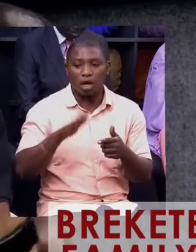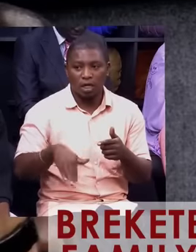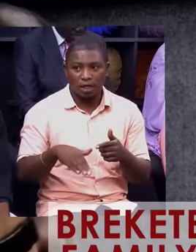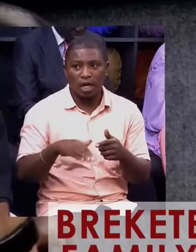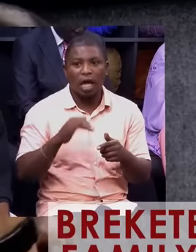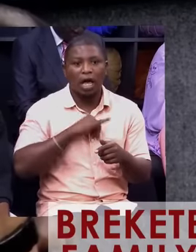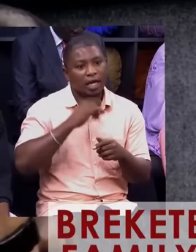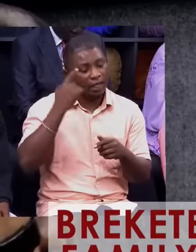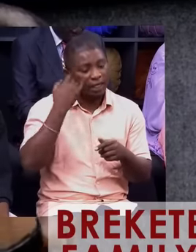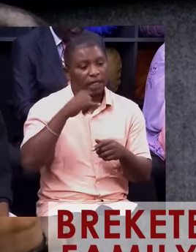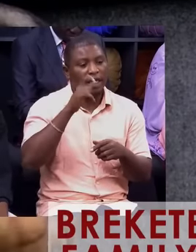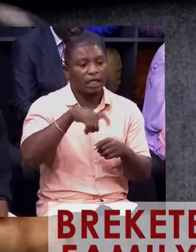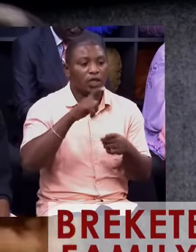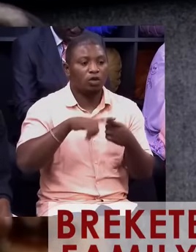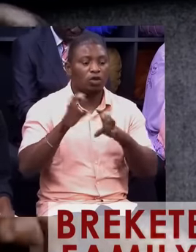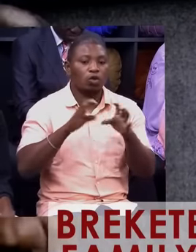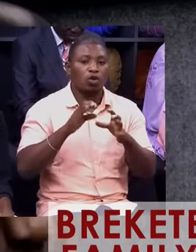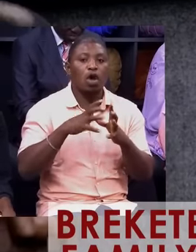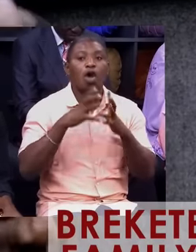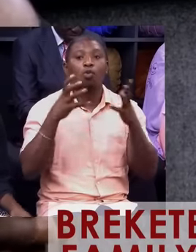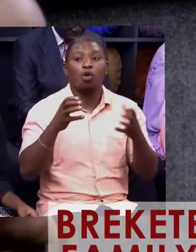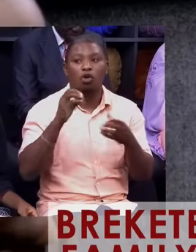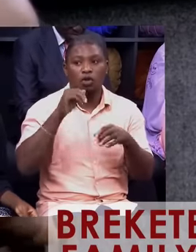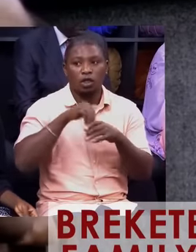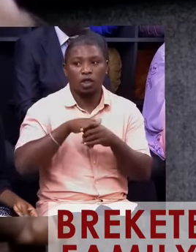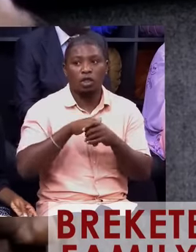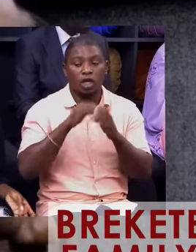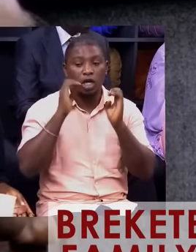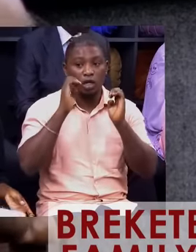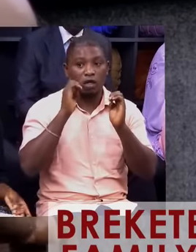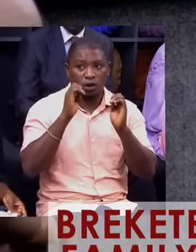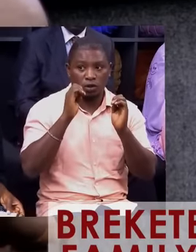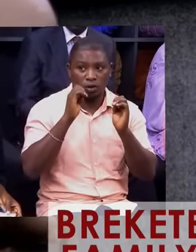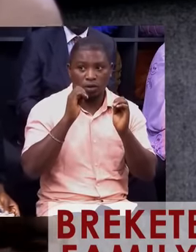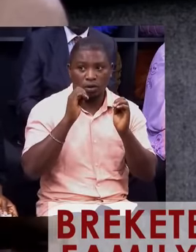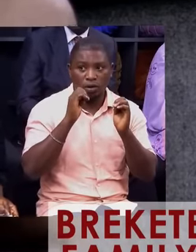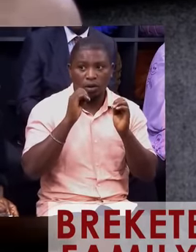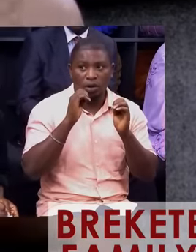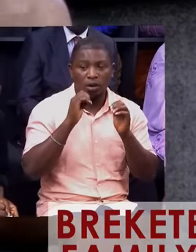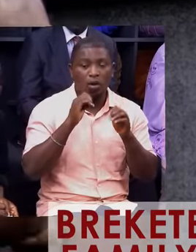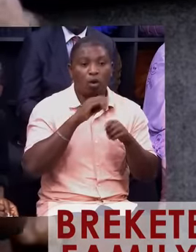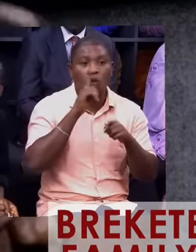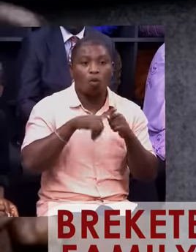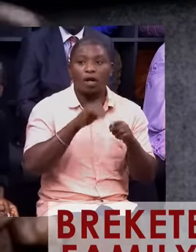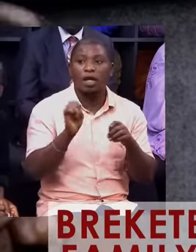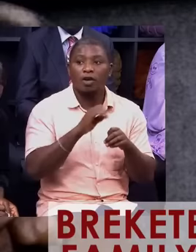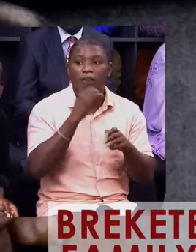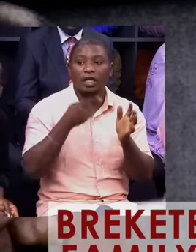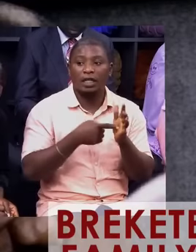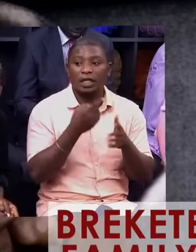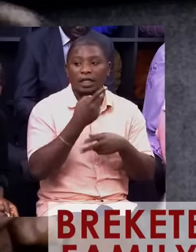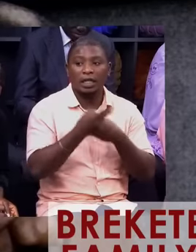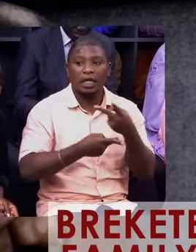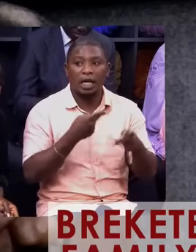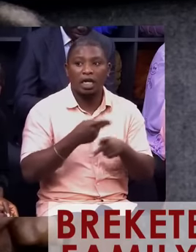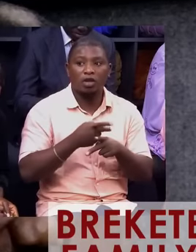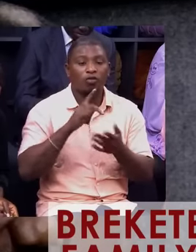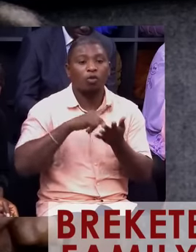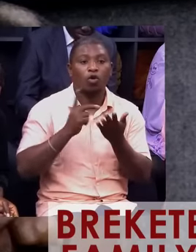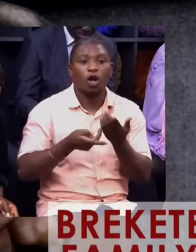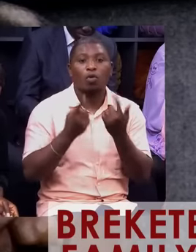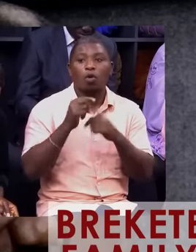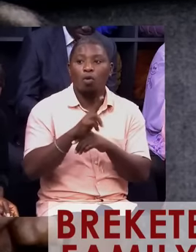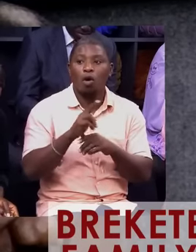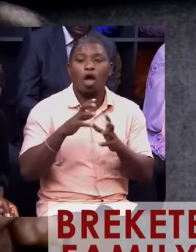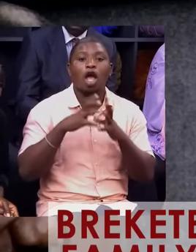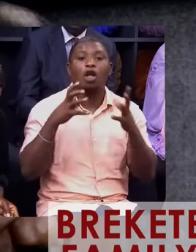do a lot more in public education but it looks like the unfortunate thing is that whenever this kind of program comes on a